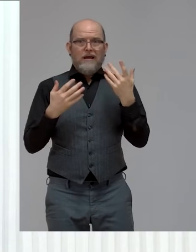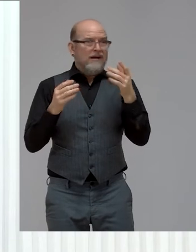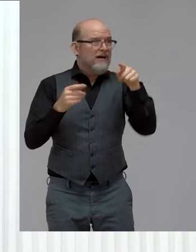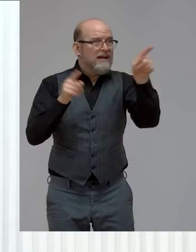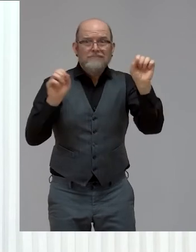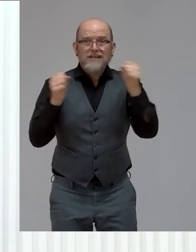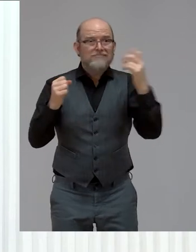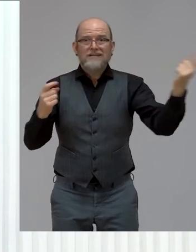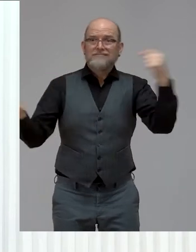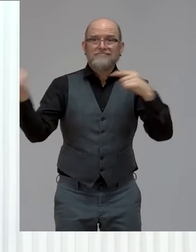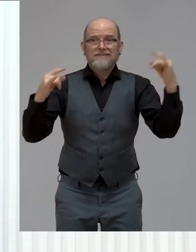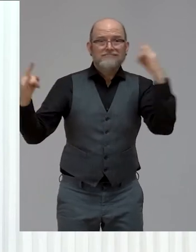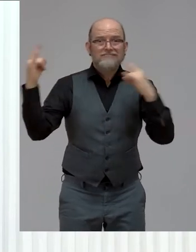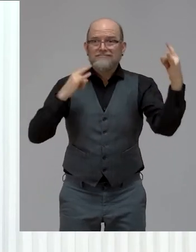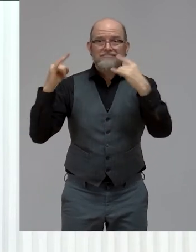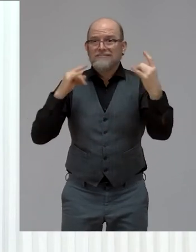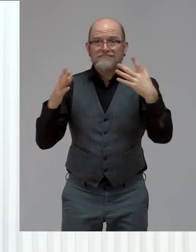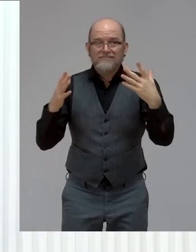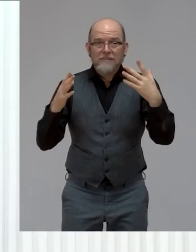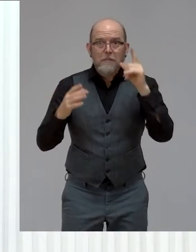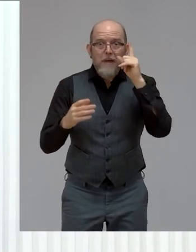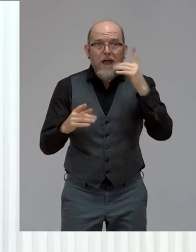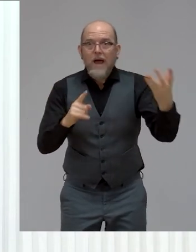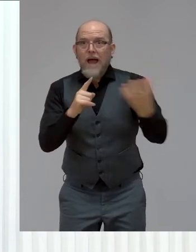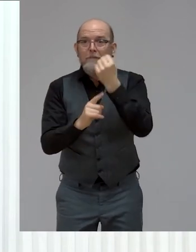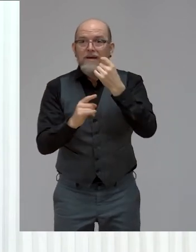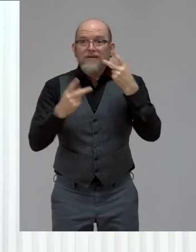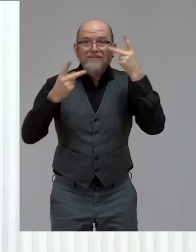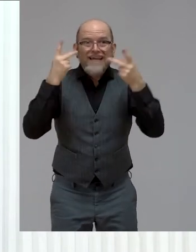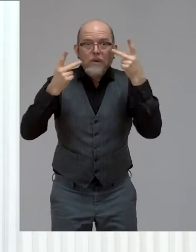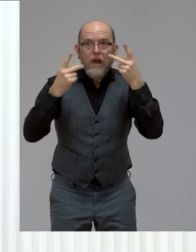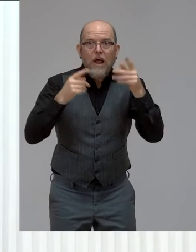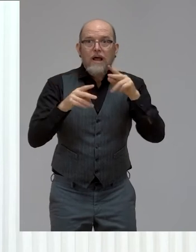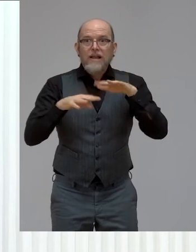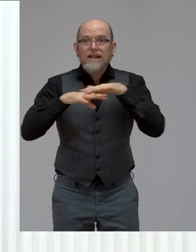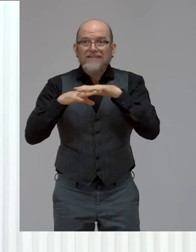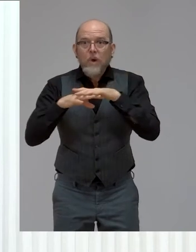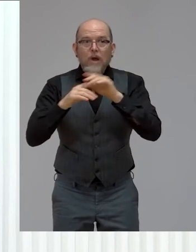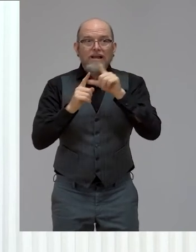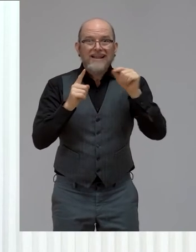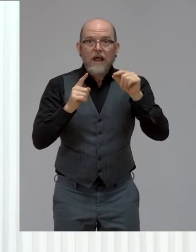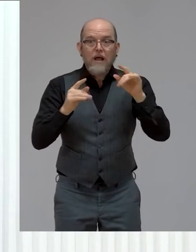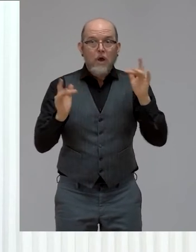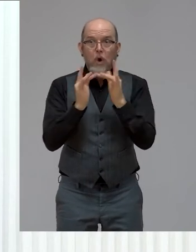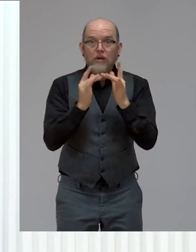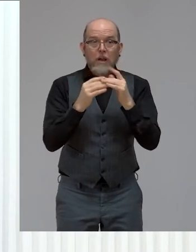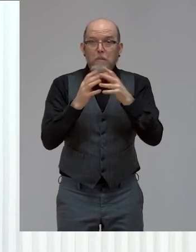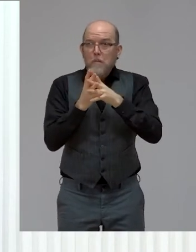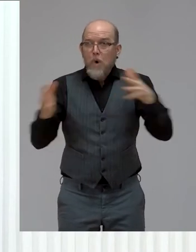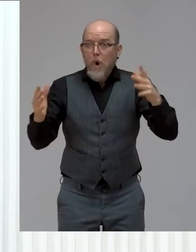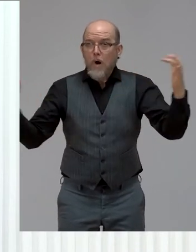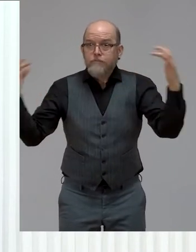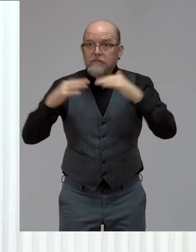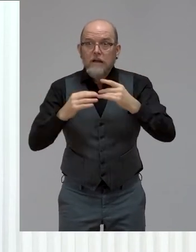able to reach much more people around the world than ever before. Therefore,